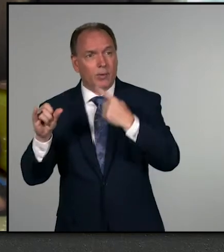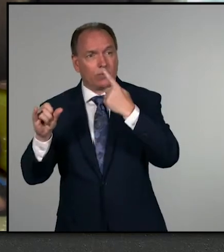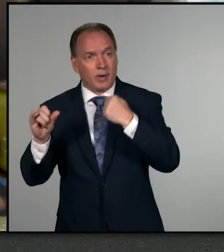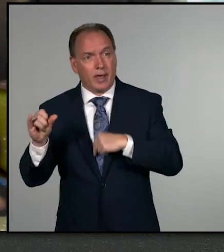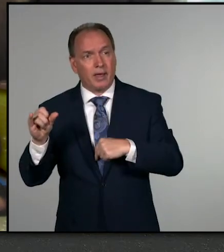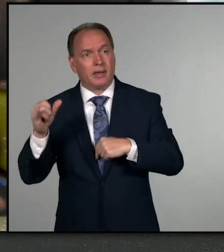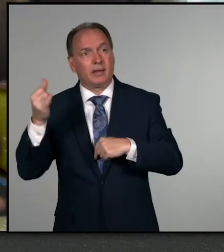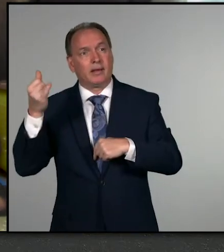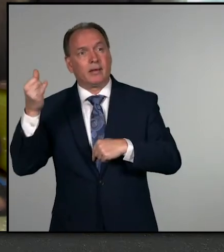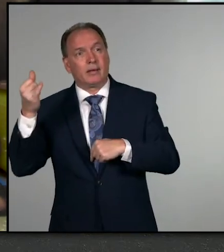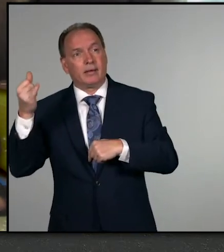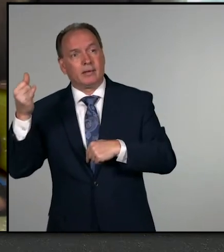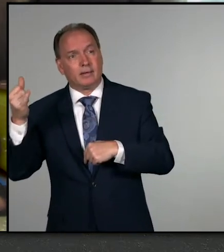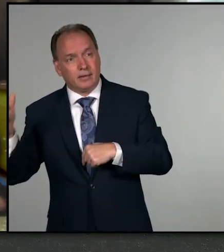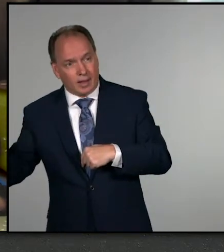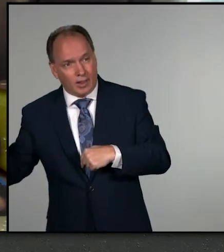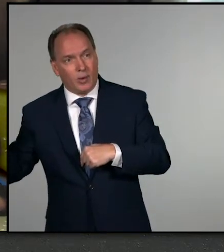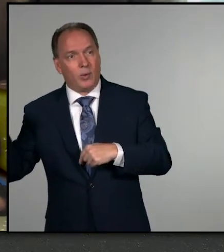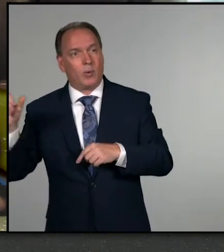yellow, red,